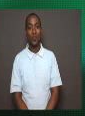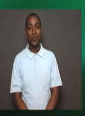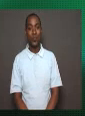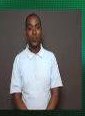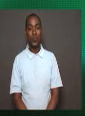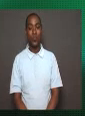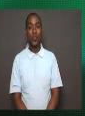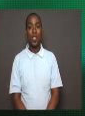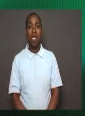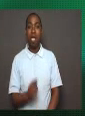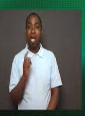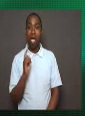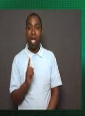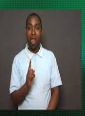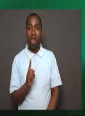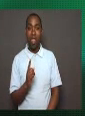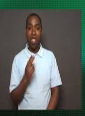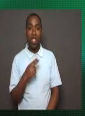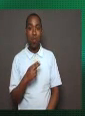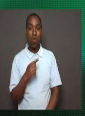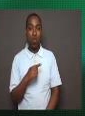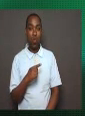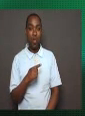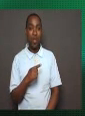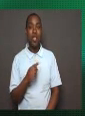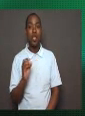When hemoglobin reacts with oxygen,